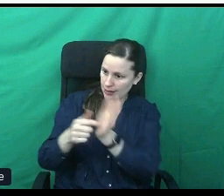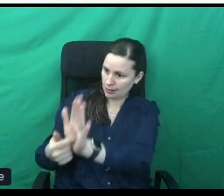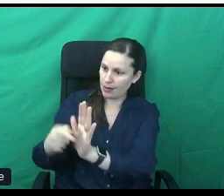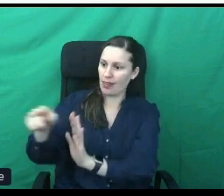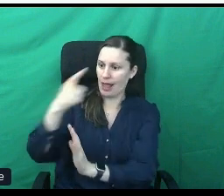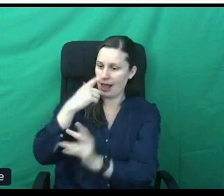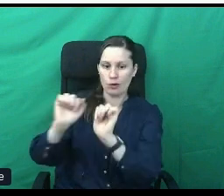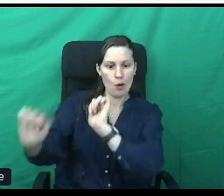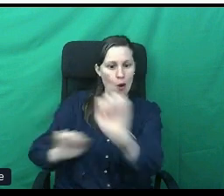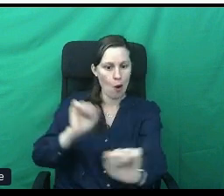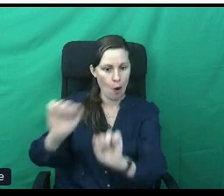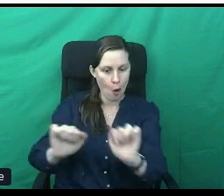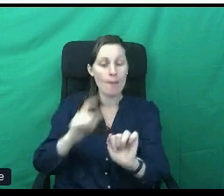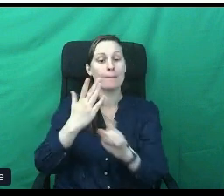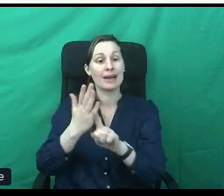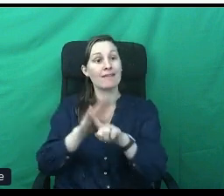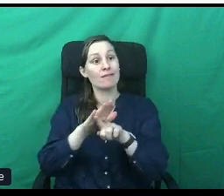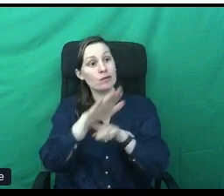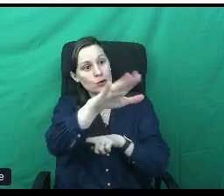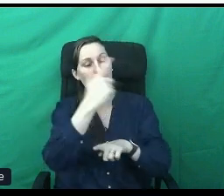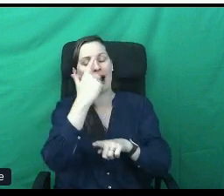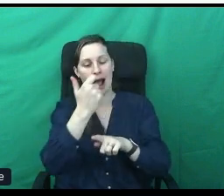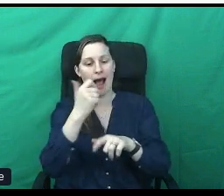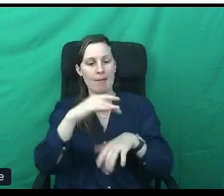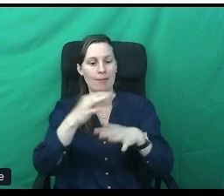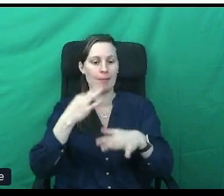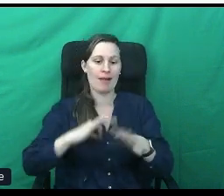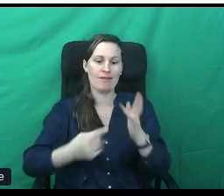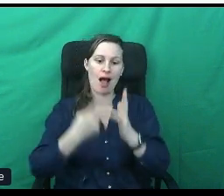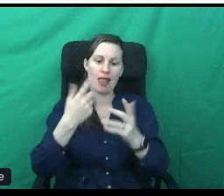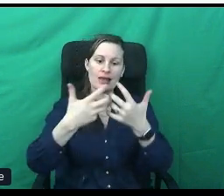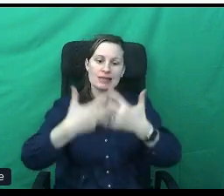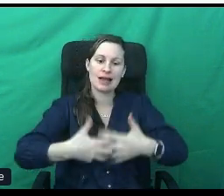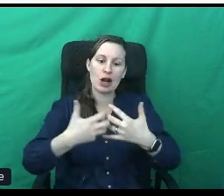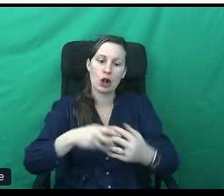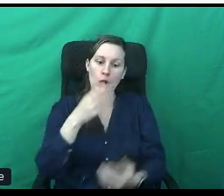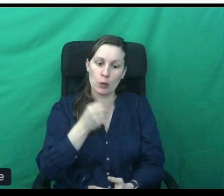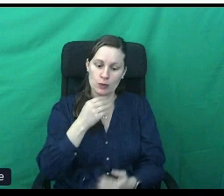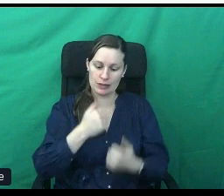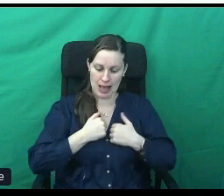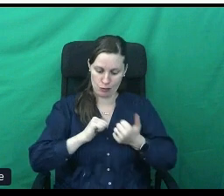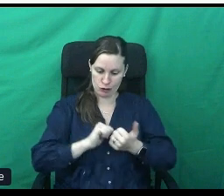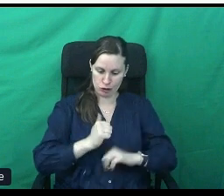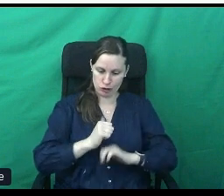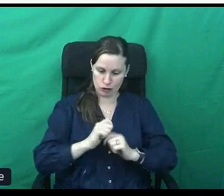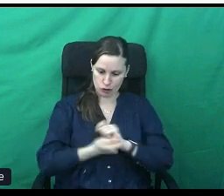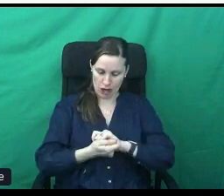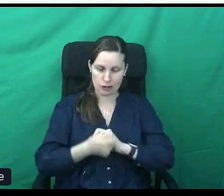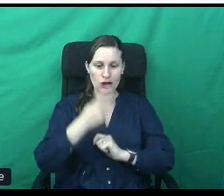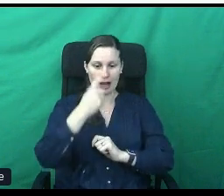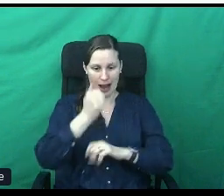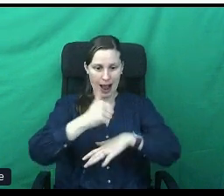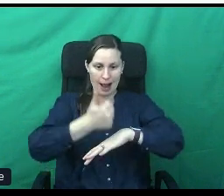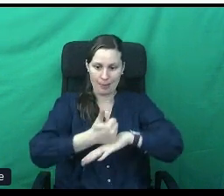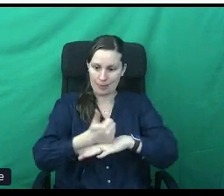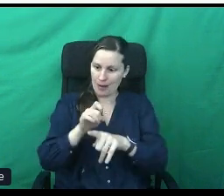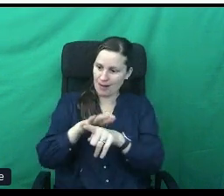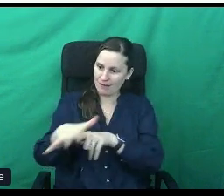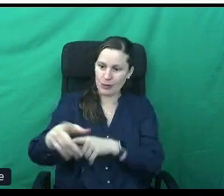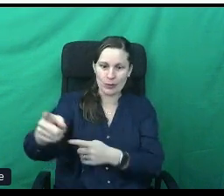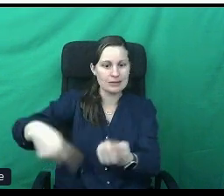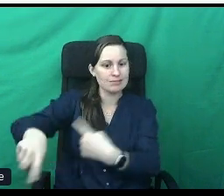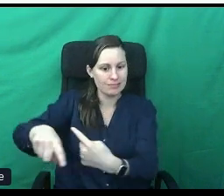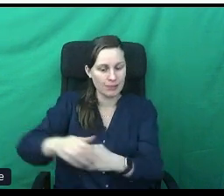benefit other technology users outside of HSBC with the changes we are implementing. We will also continue to